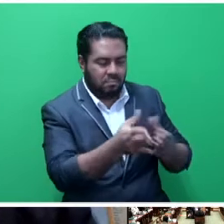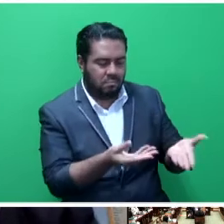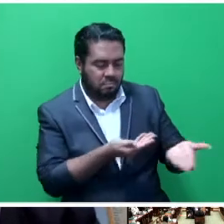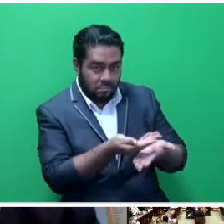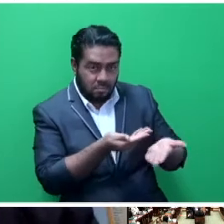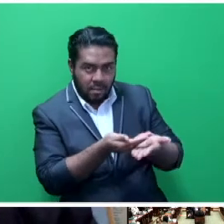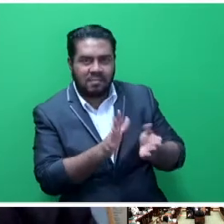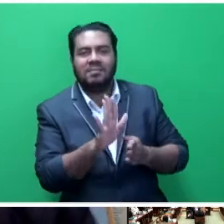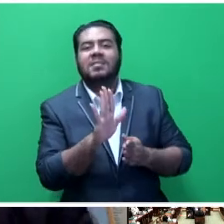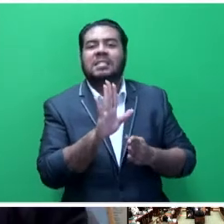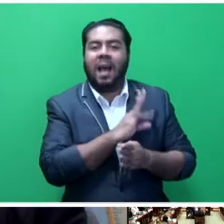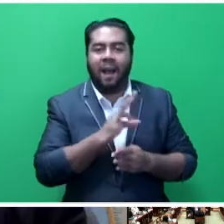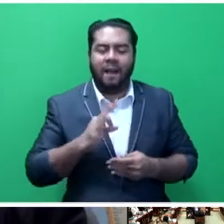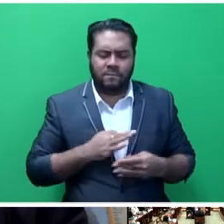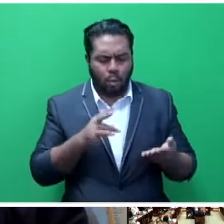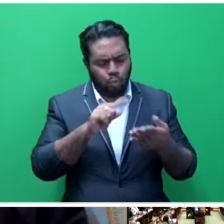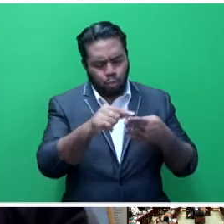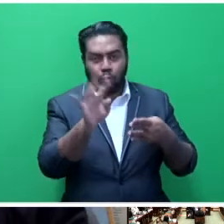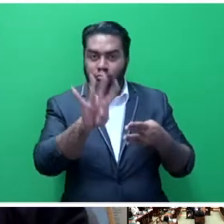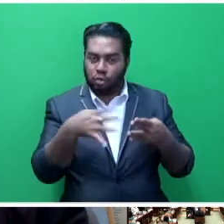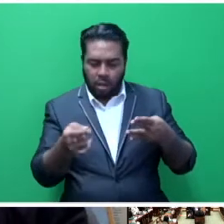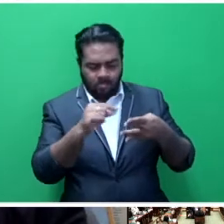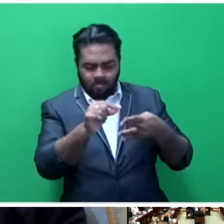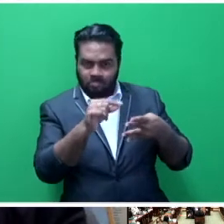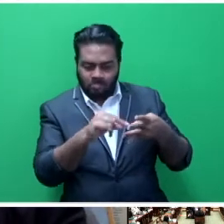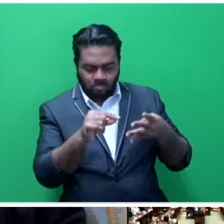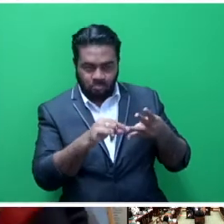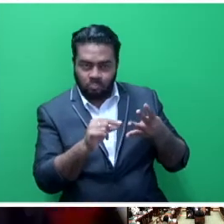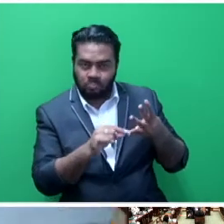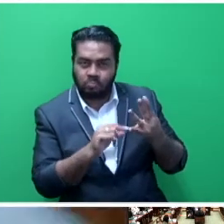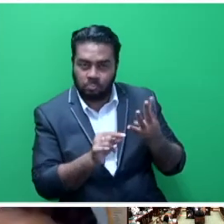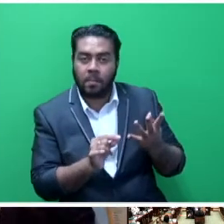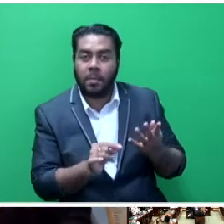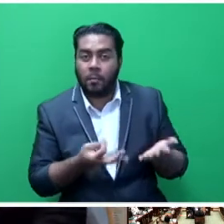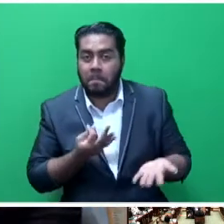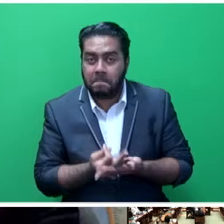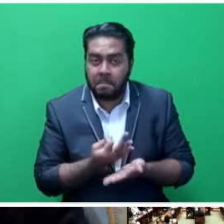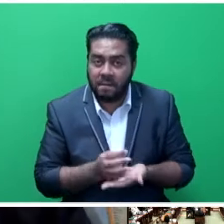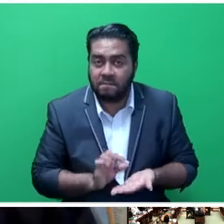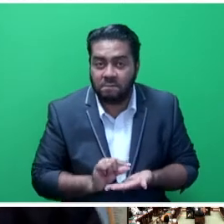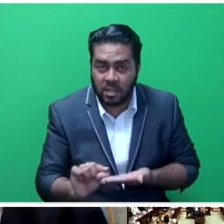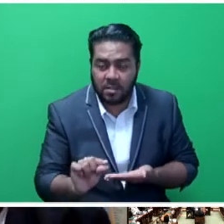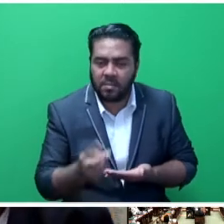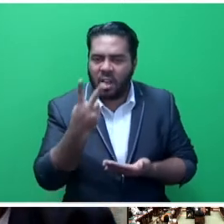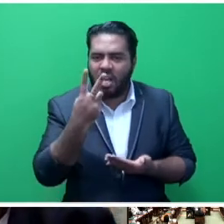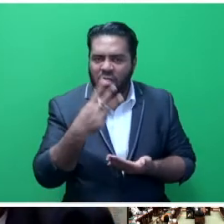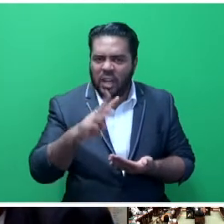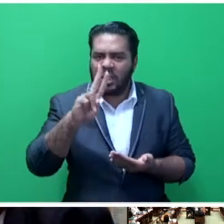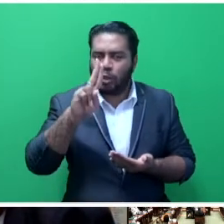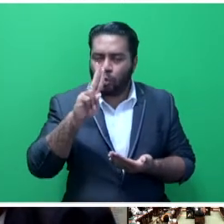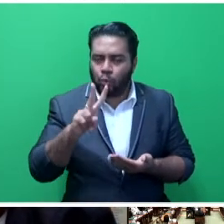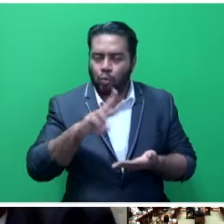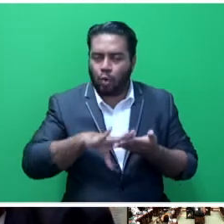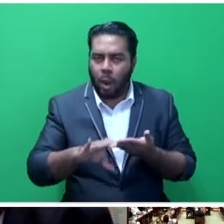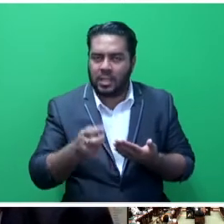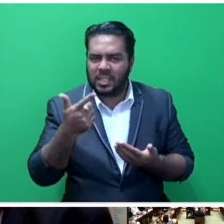staff to make sure that all the requirements, and applicants will also then need to pay a fee, as I mentioned, that fee of $32.70.